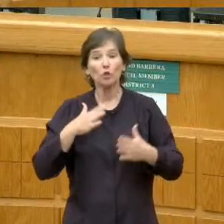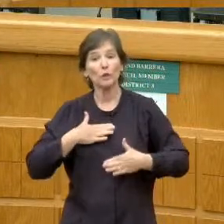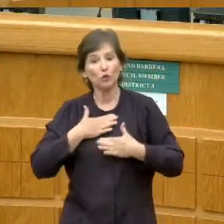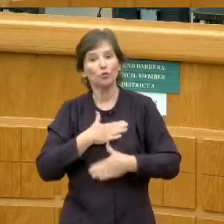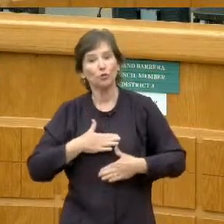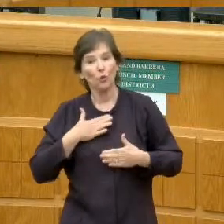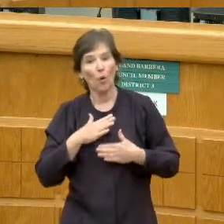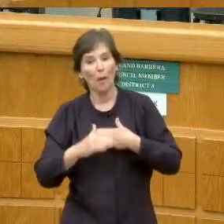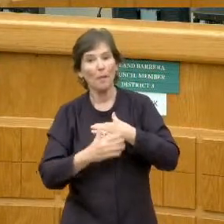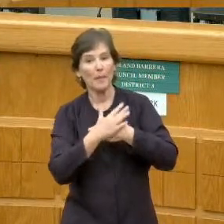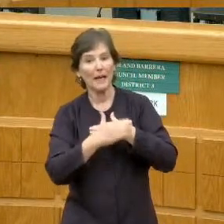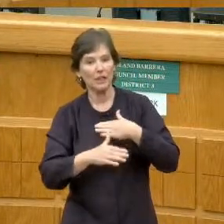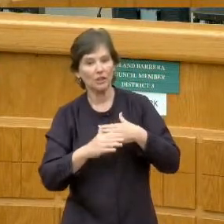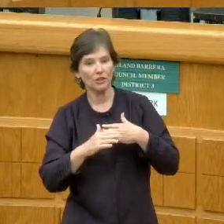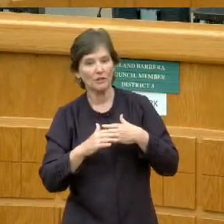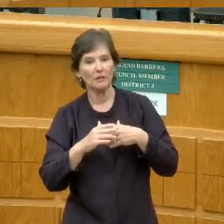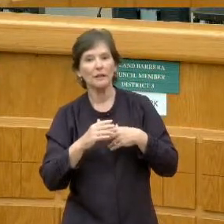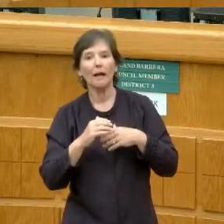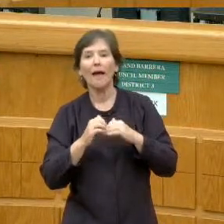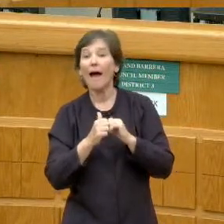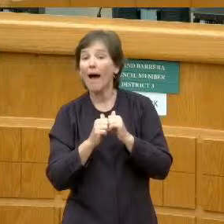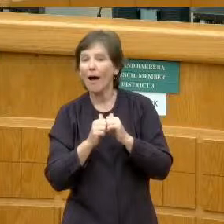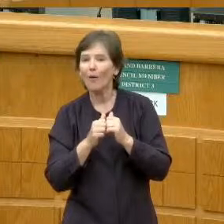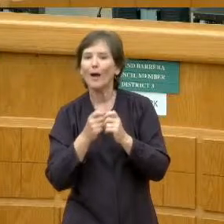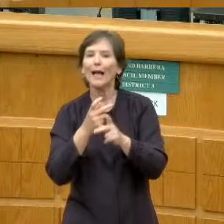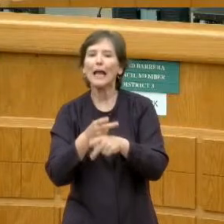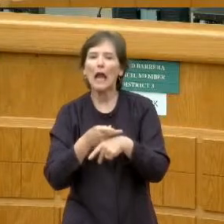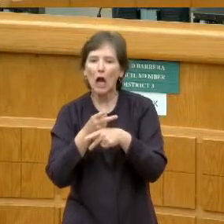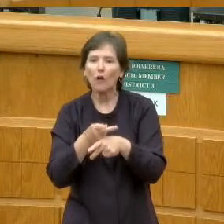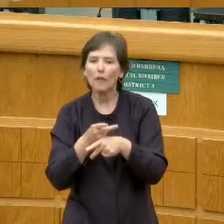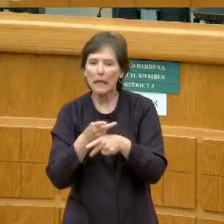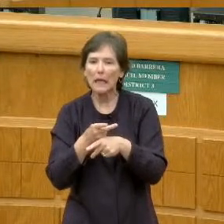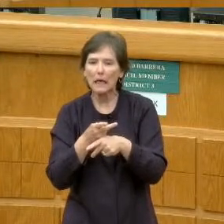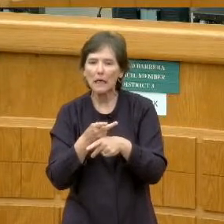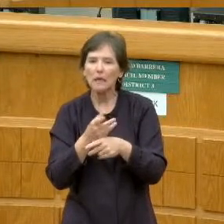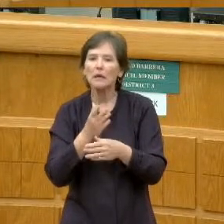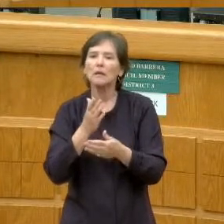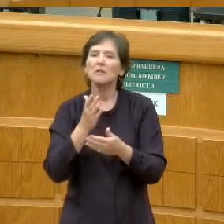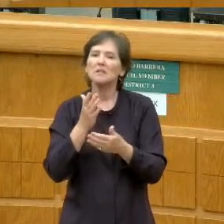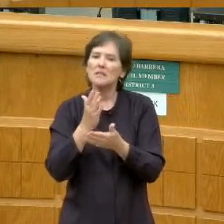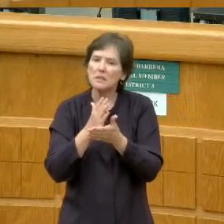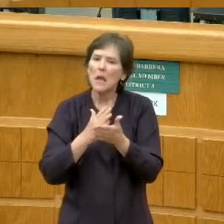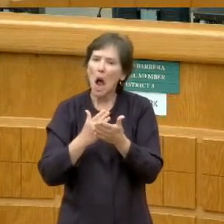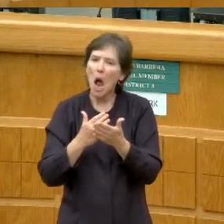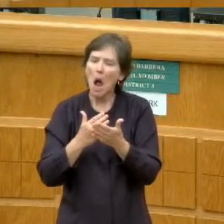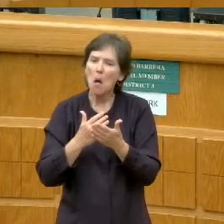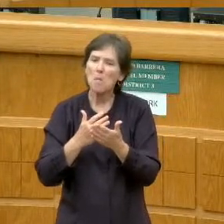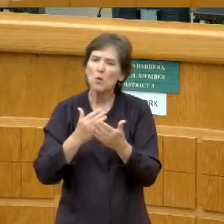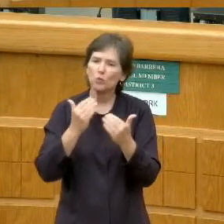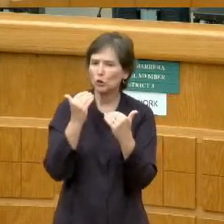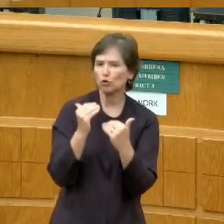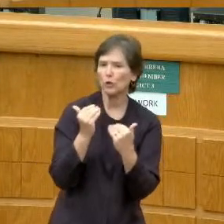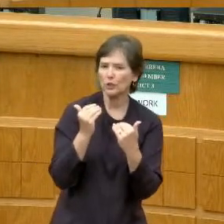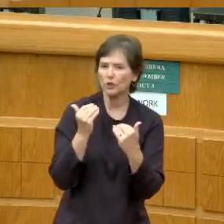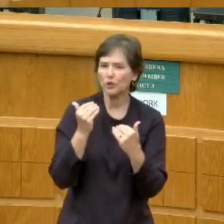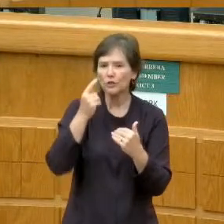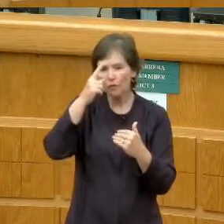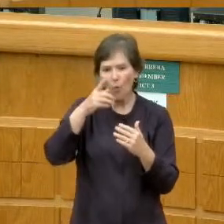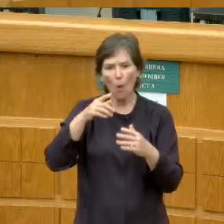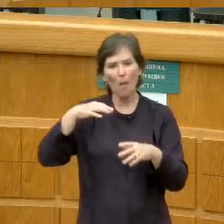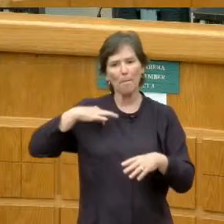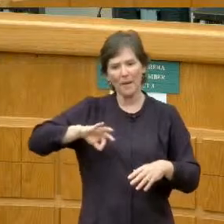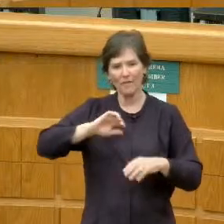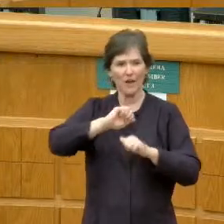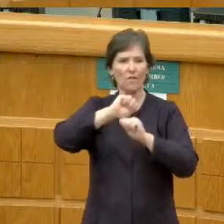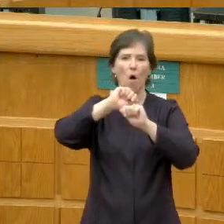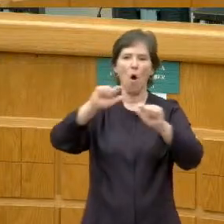pandemic. Carefully, with some restrictions for the benefit of the general welfare. And please remember that